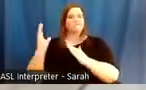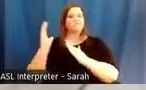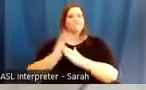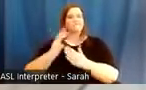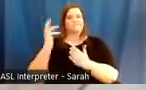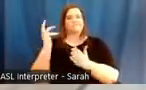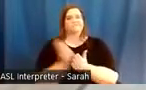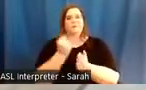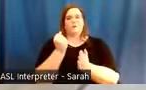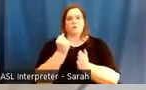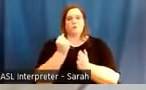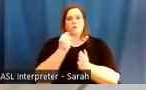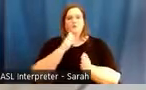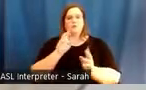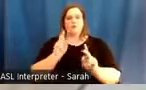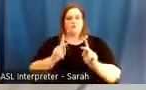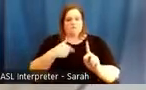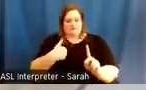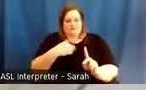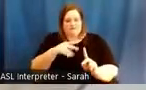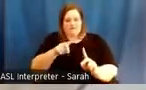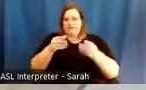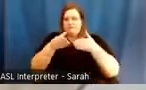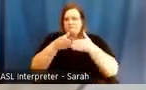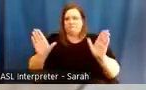across our state as well.